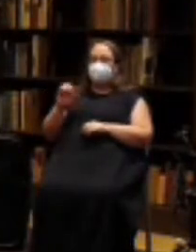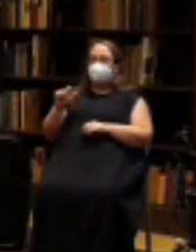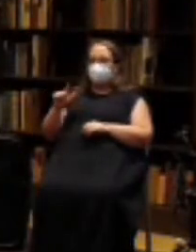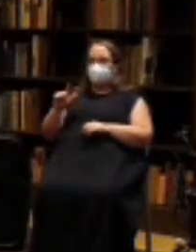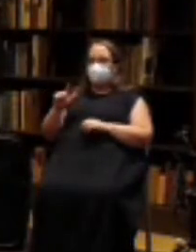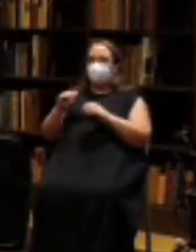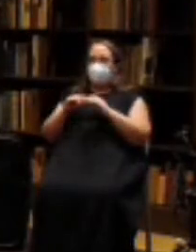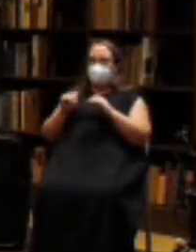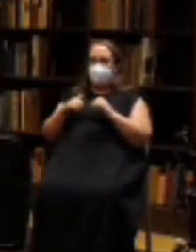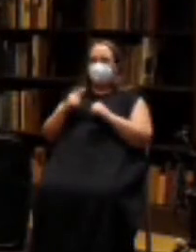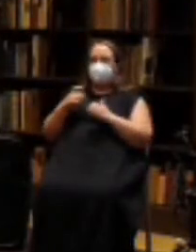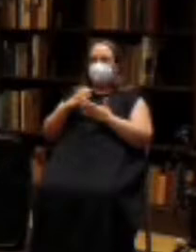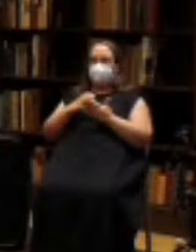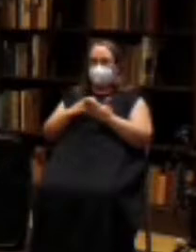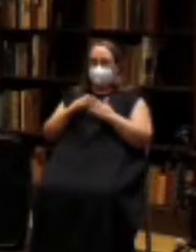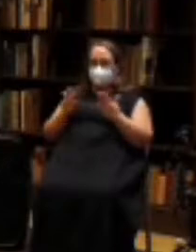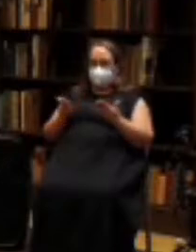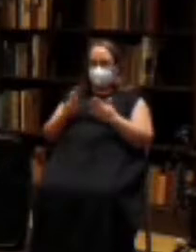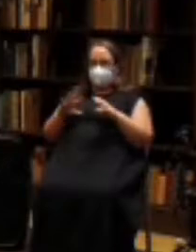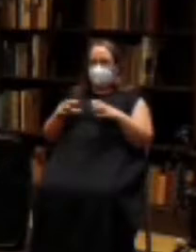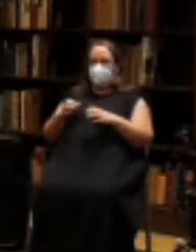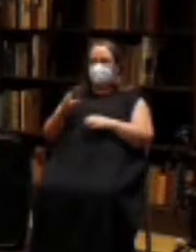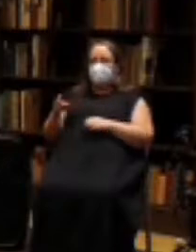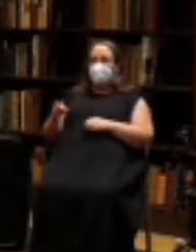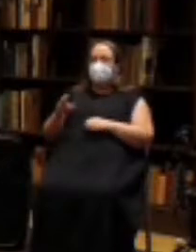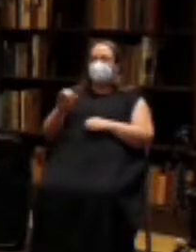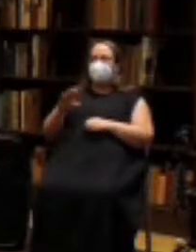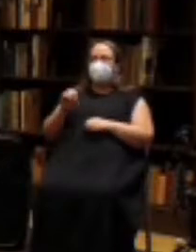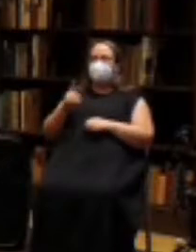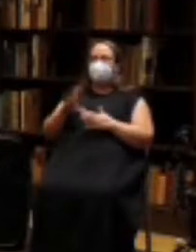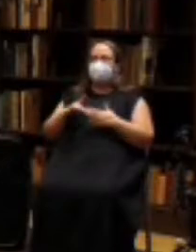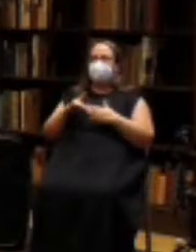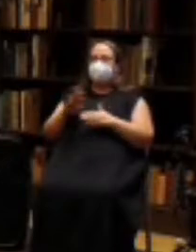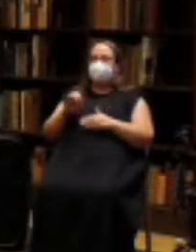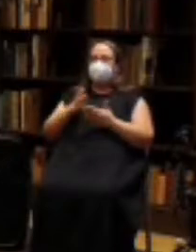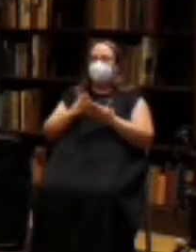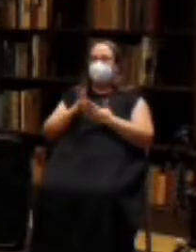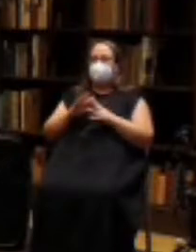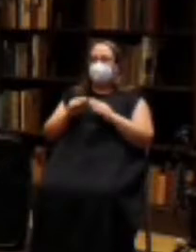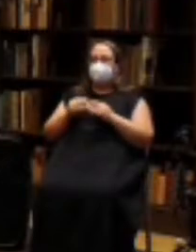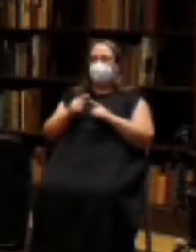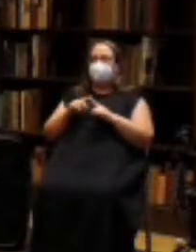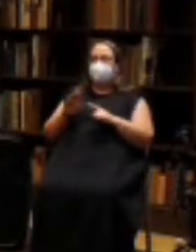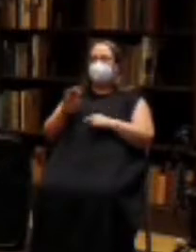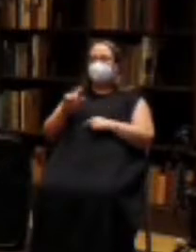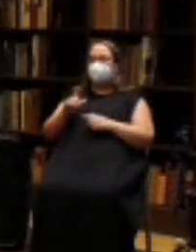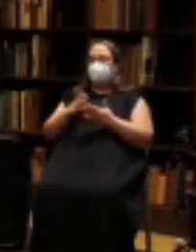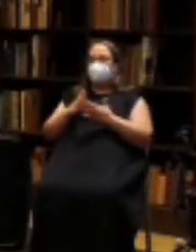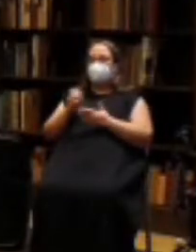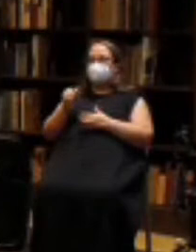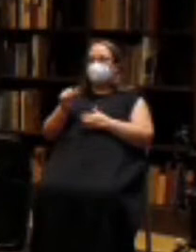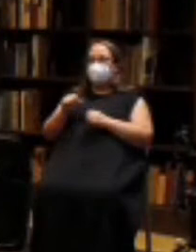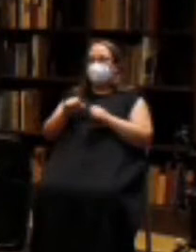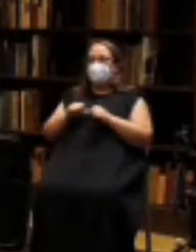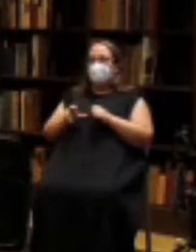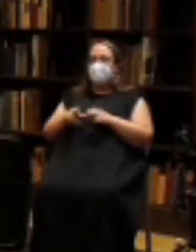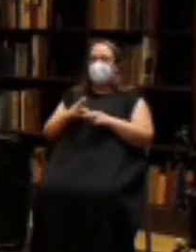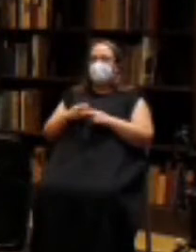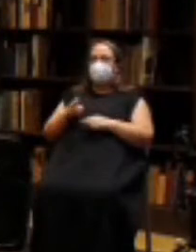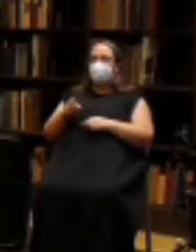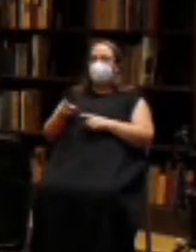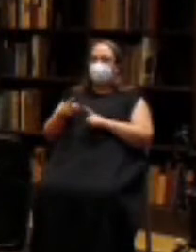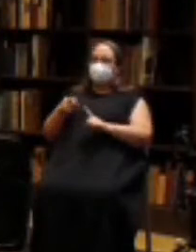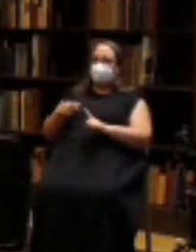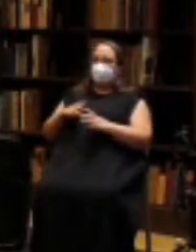a chapter in Baltimore, and in fact, actually CORE, which is one of the leading civil rights organizations of the civil rights movement era, actually named Baltimore